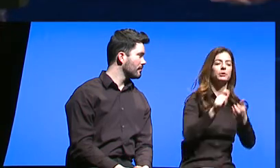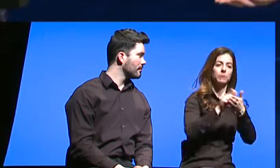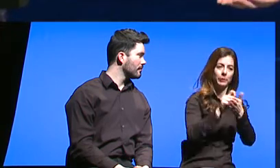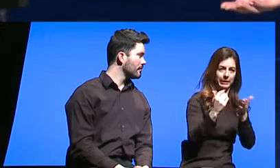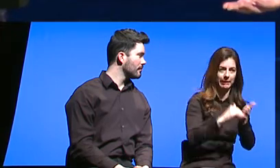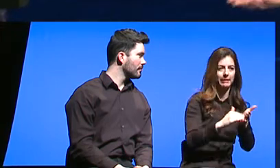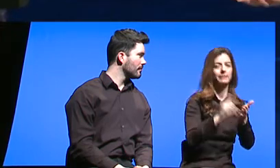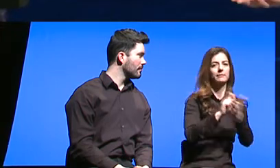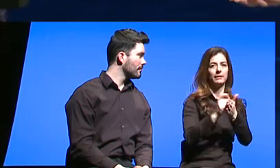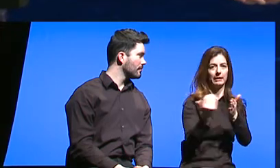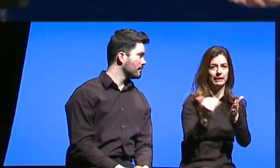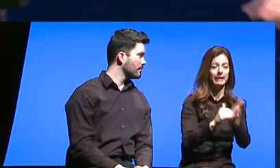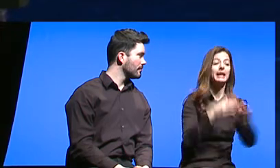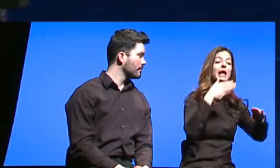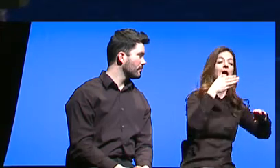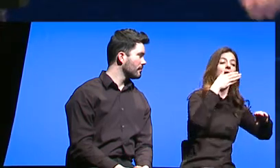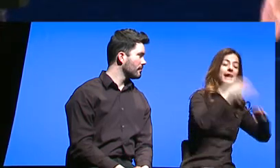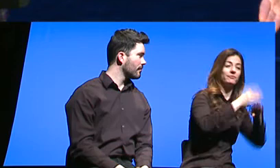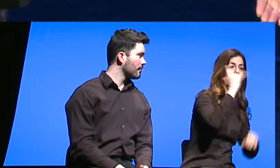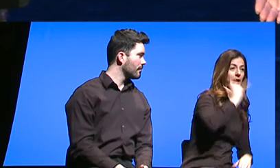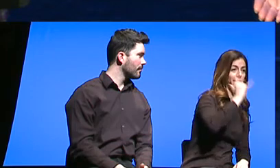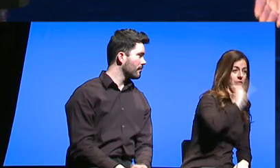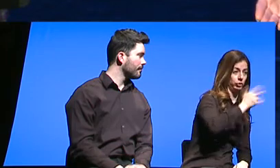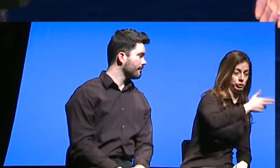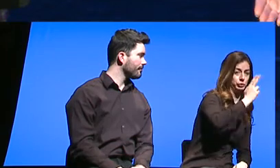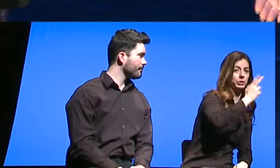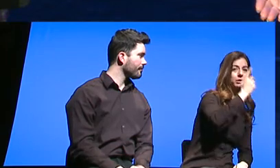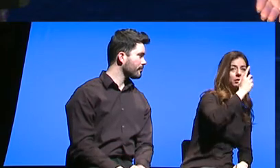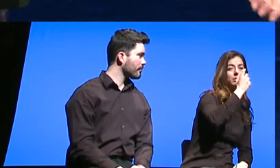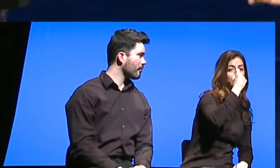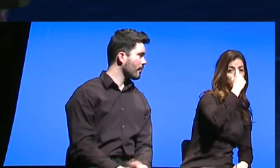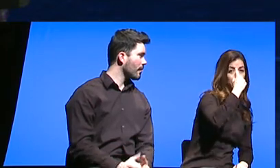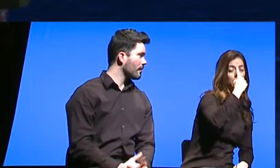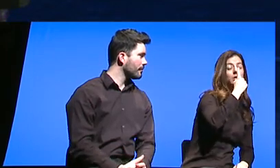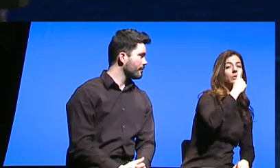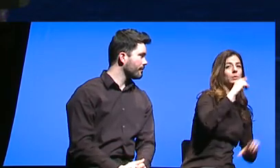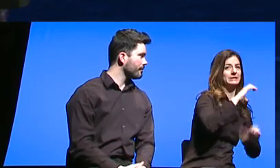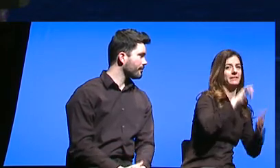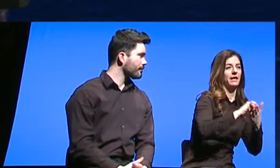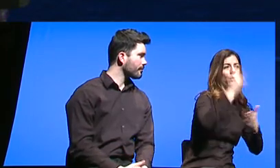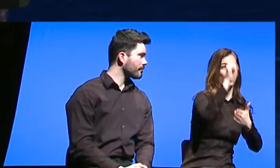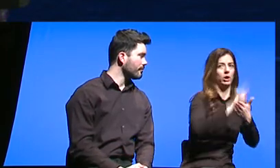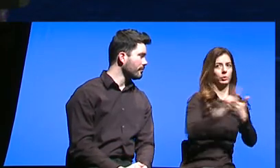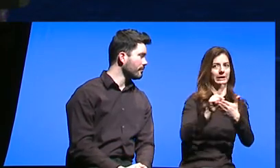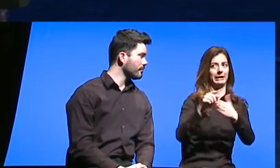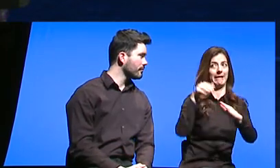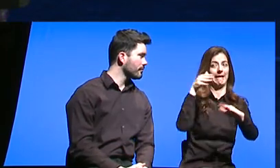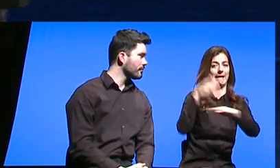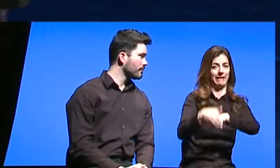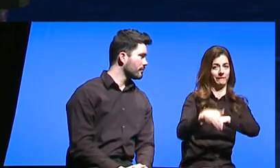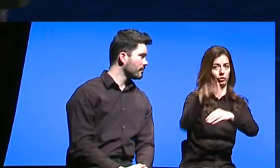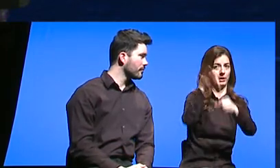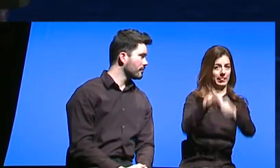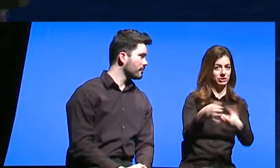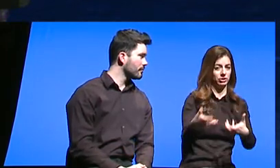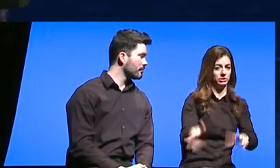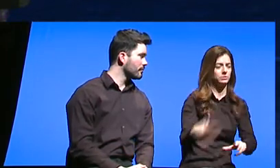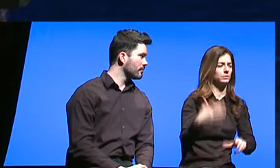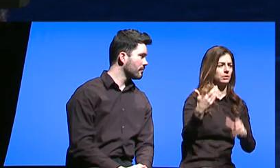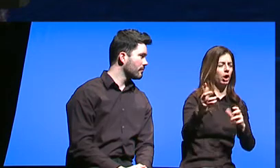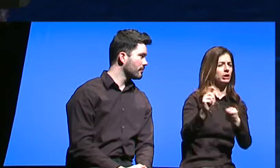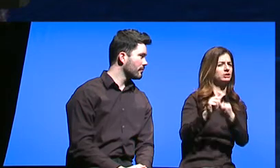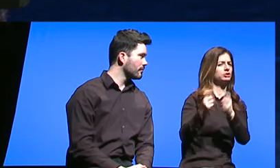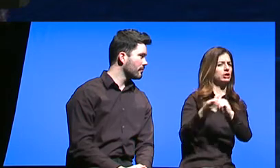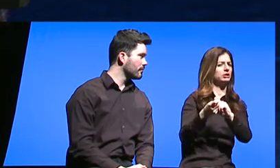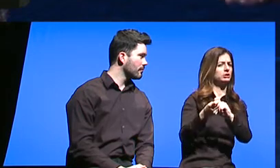did the Santa Barbara presentation, it was 1 week after the election. And, you know, it was interesting. We'd already changed it, and we thought, okay, well,